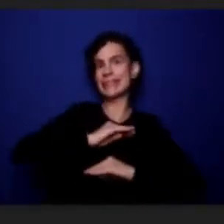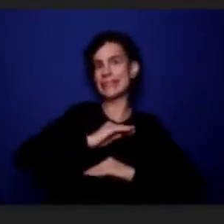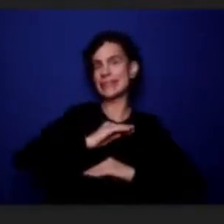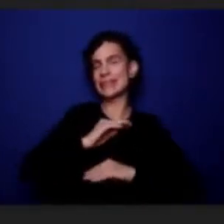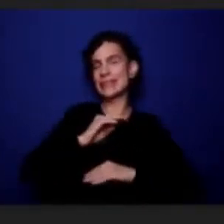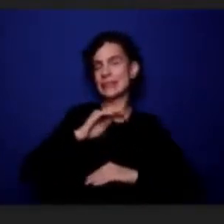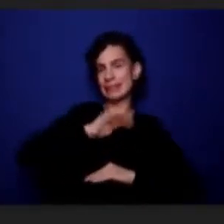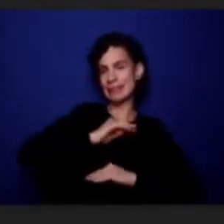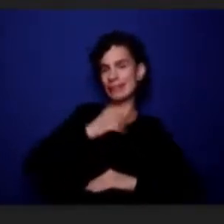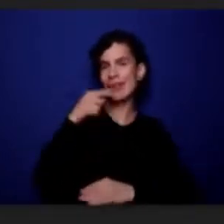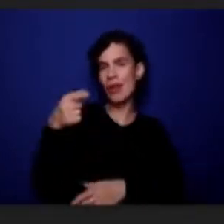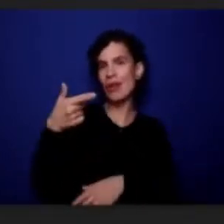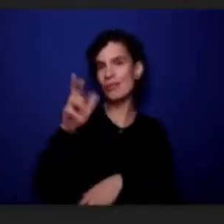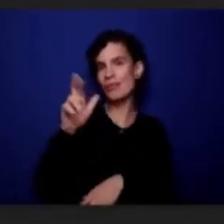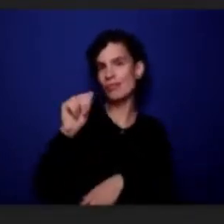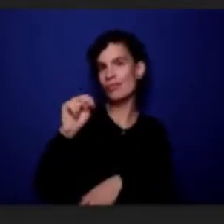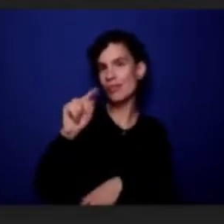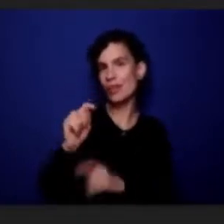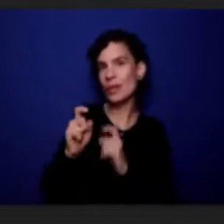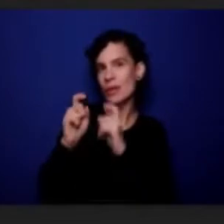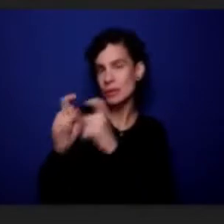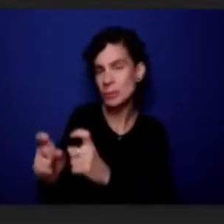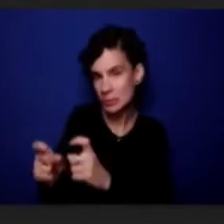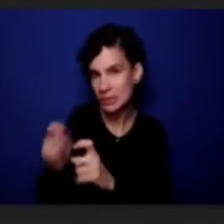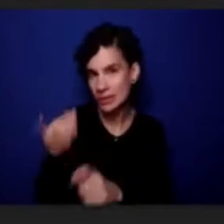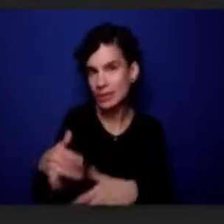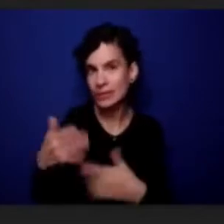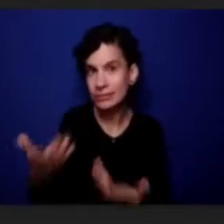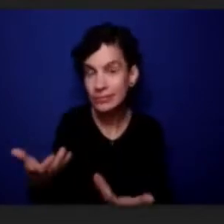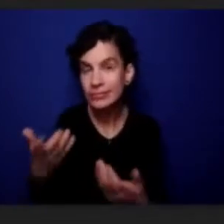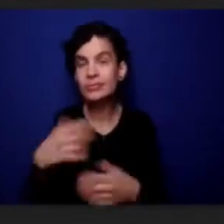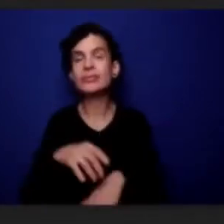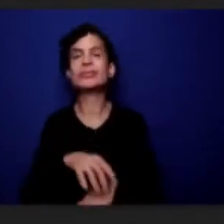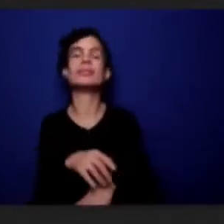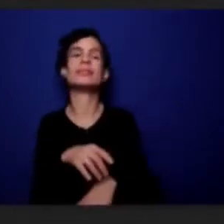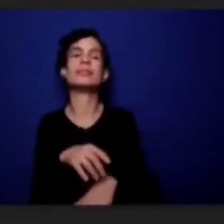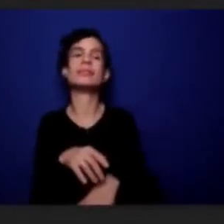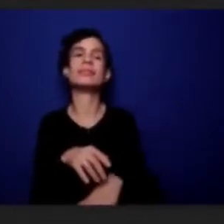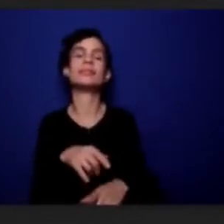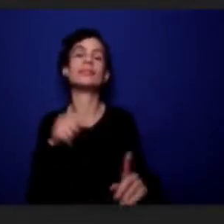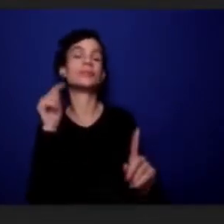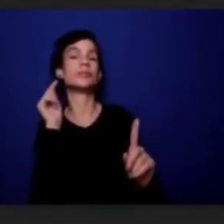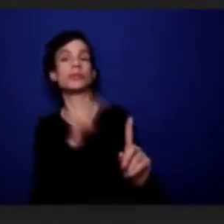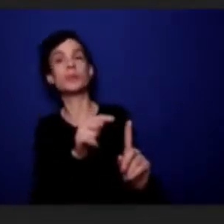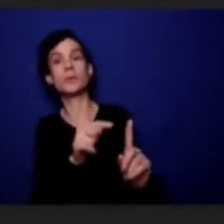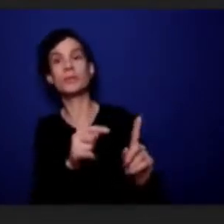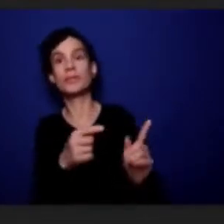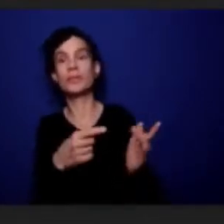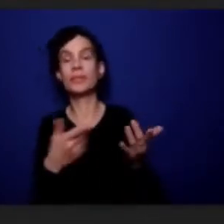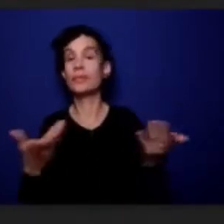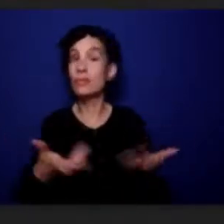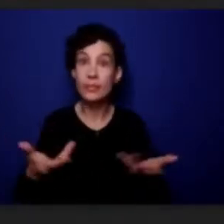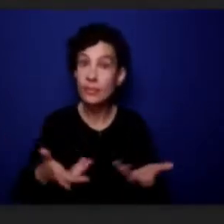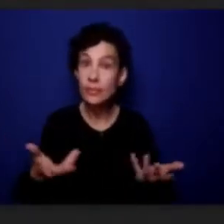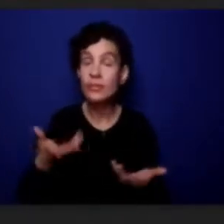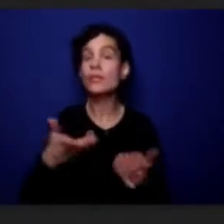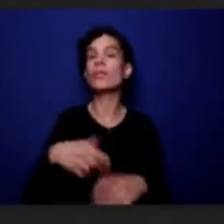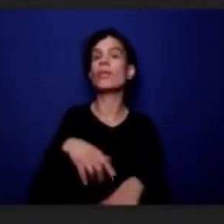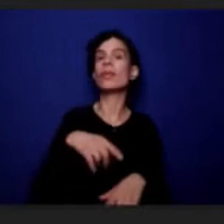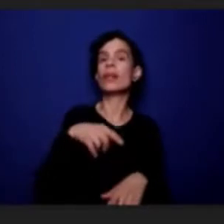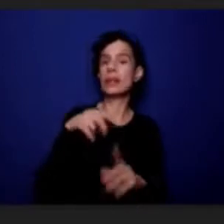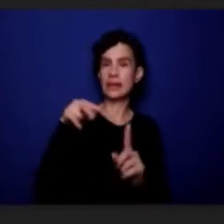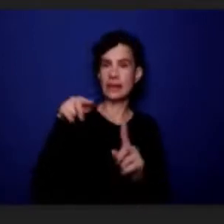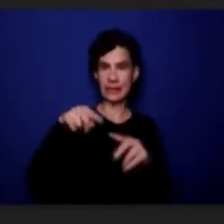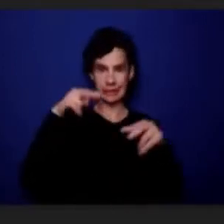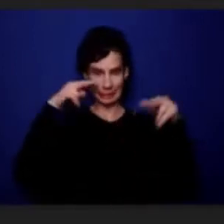work. So I think, as Tara was saying, often that thing that is unfilled